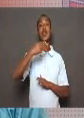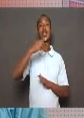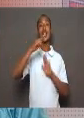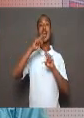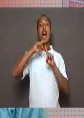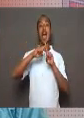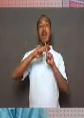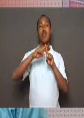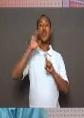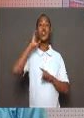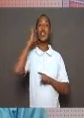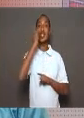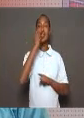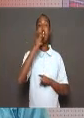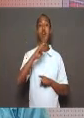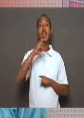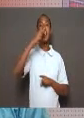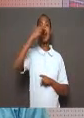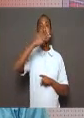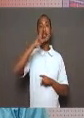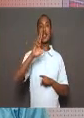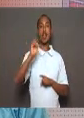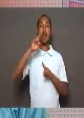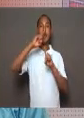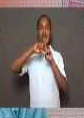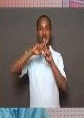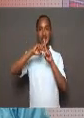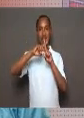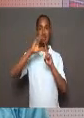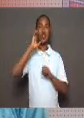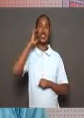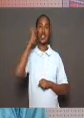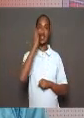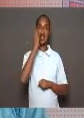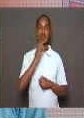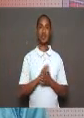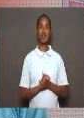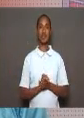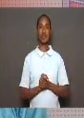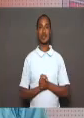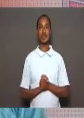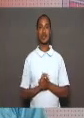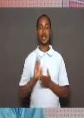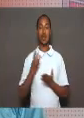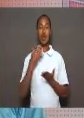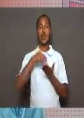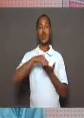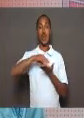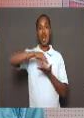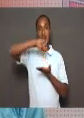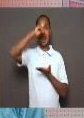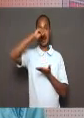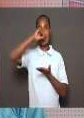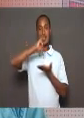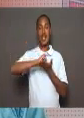hydrogen ion concentration or hydronium ion concentration. We also